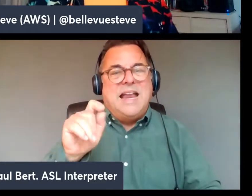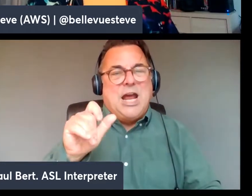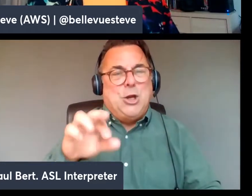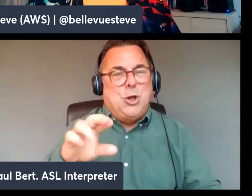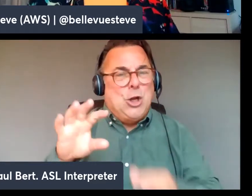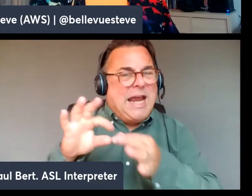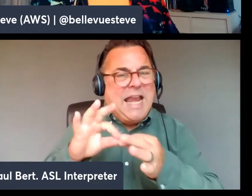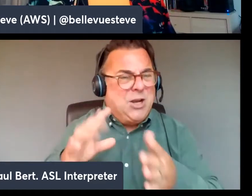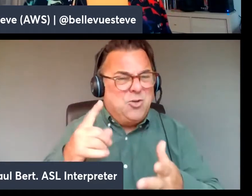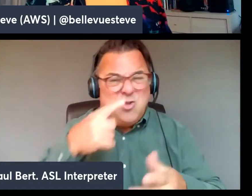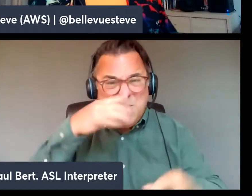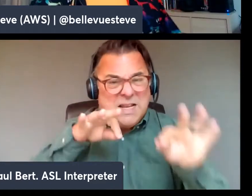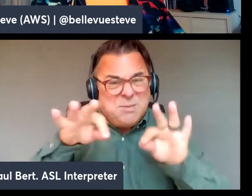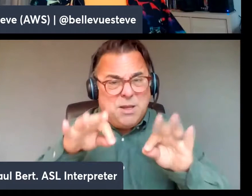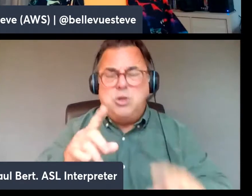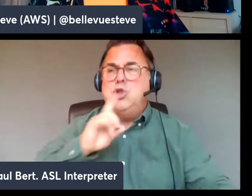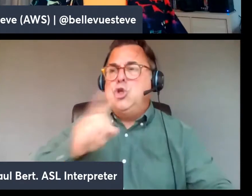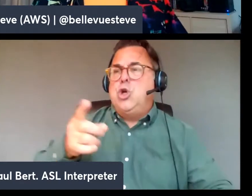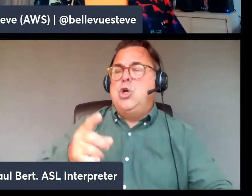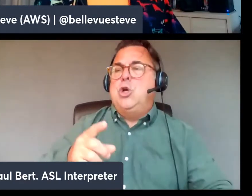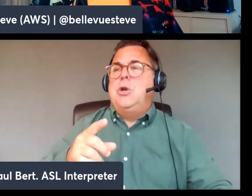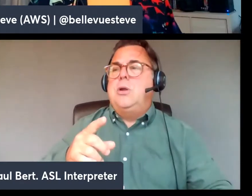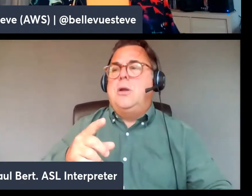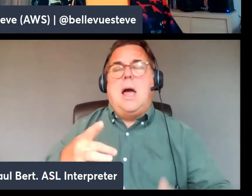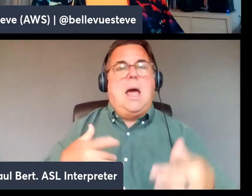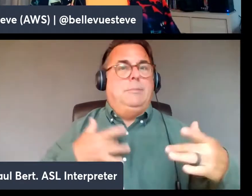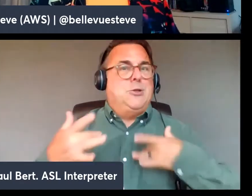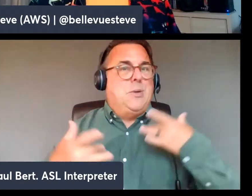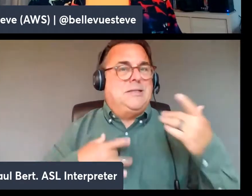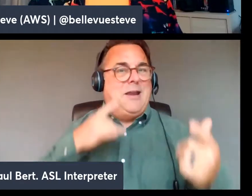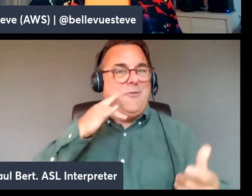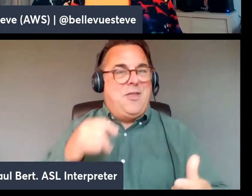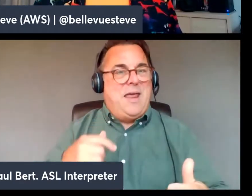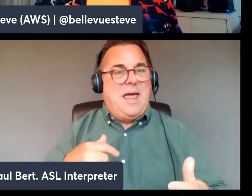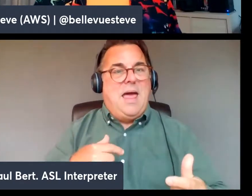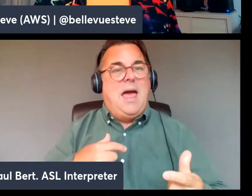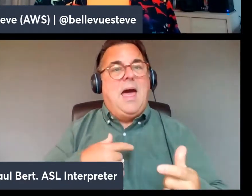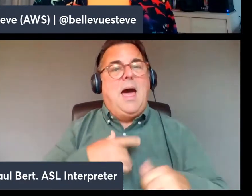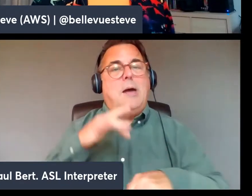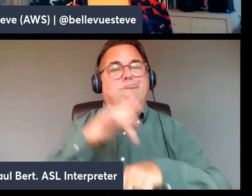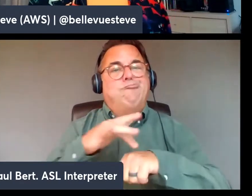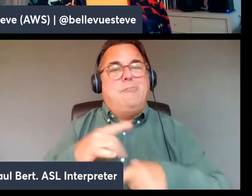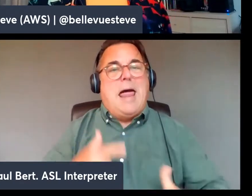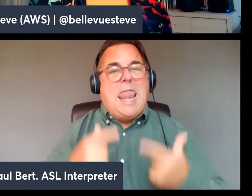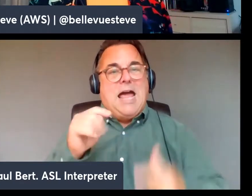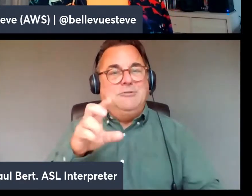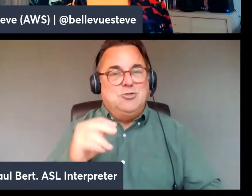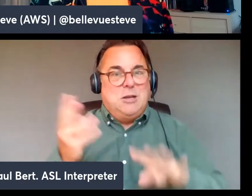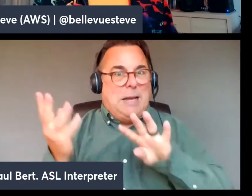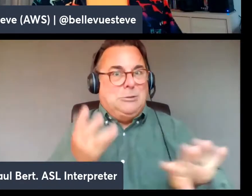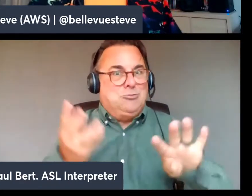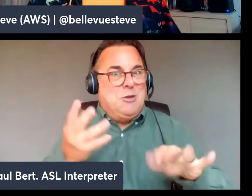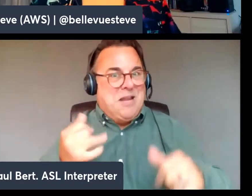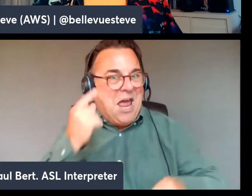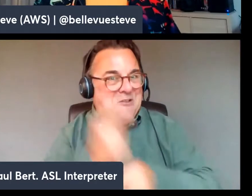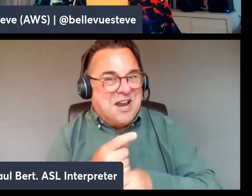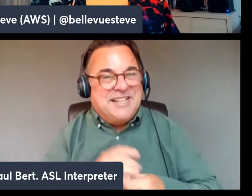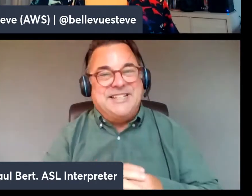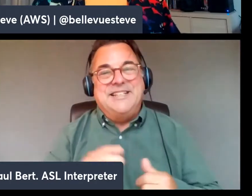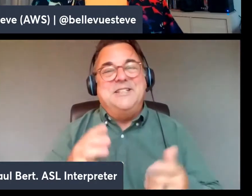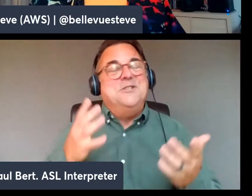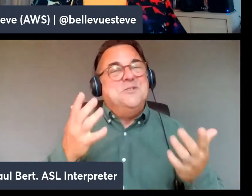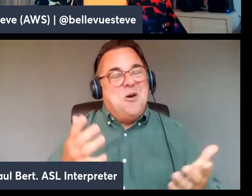about what that is? Sure. Yeah. I'm super excited about it because I dabble in live streaming. Obviously, we're live streaming right now, right?